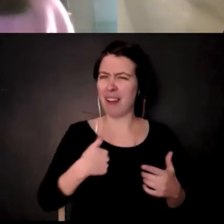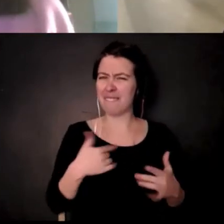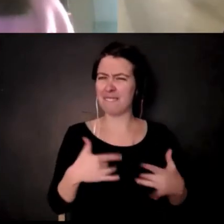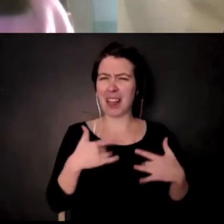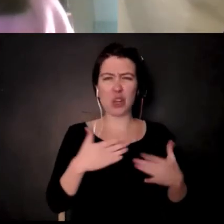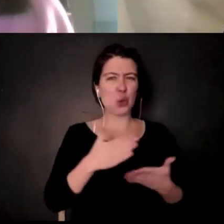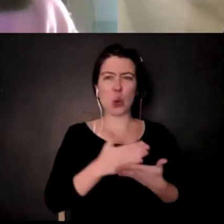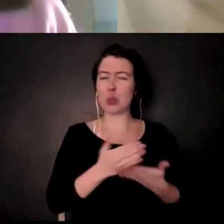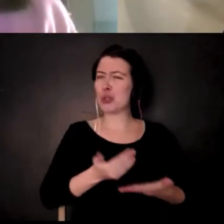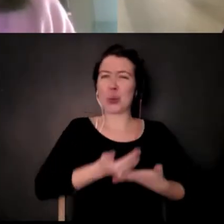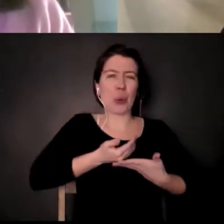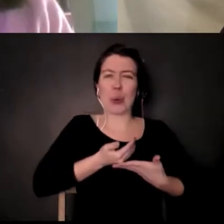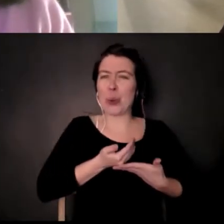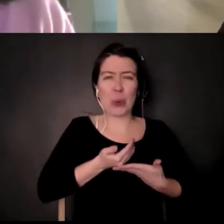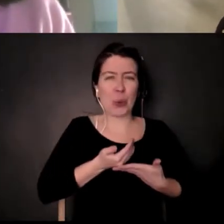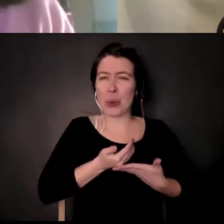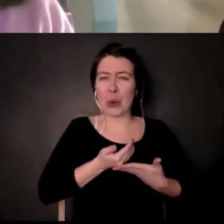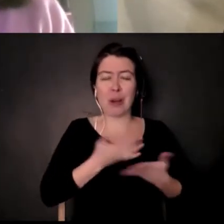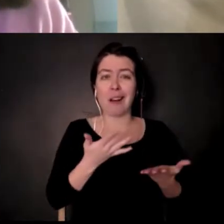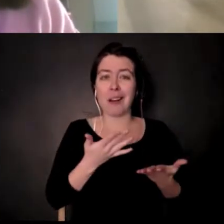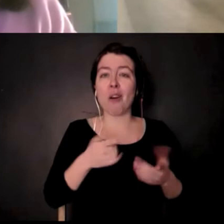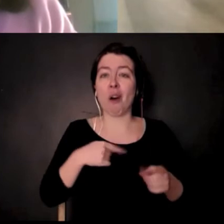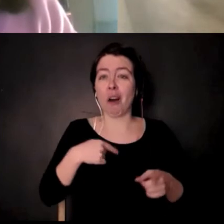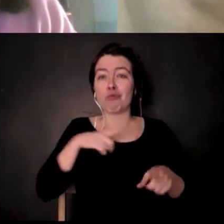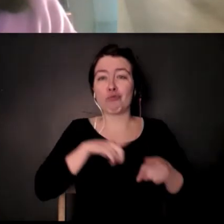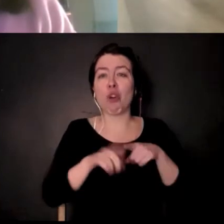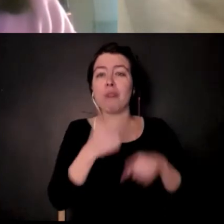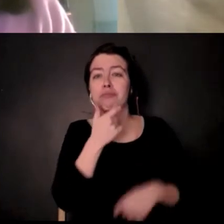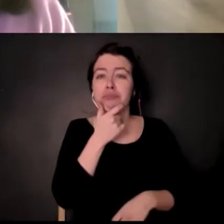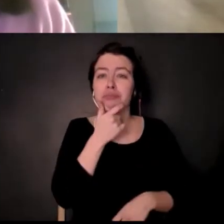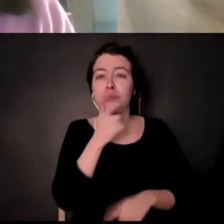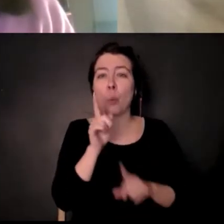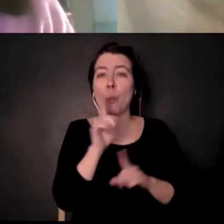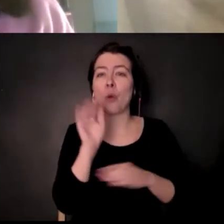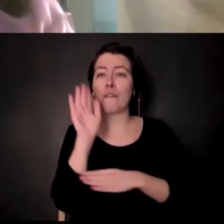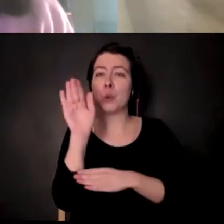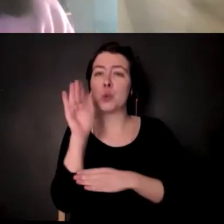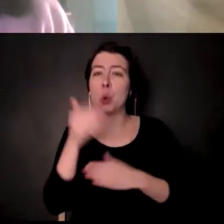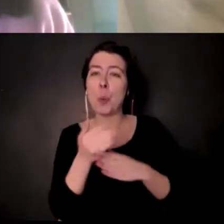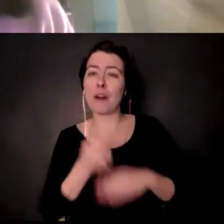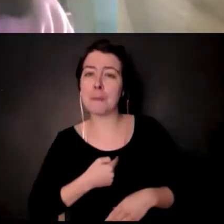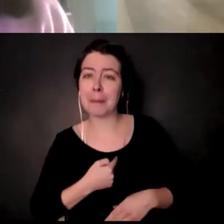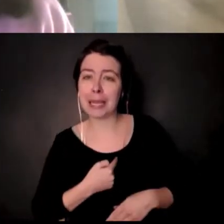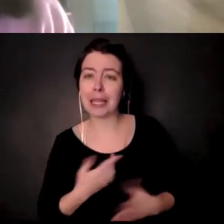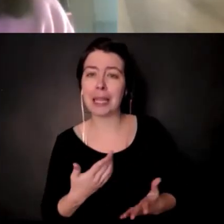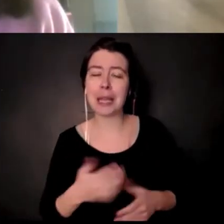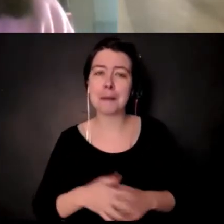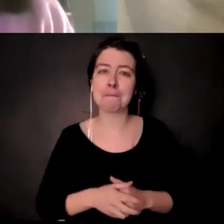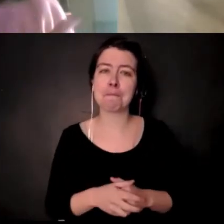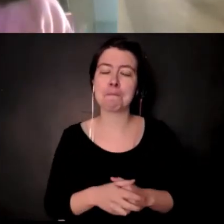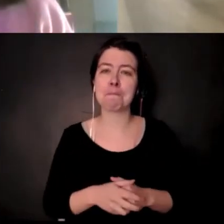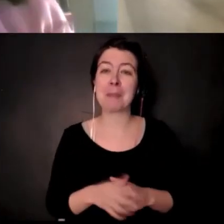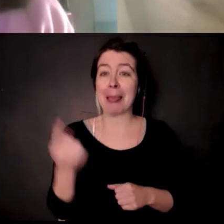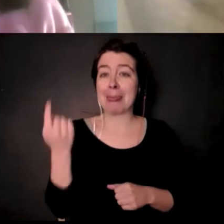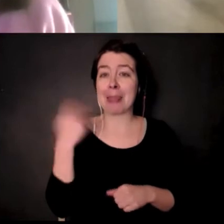what pushed me to go to that space. And what I noticed was that everyone was kind of